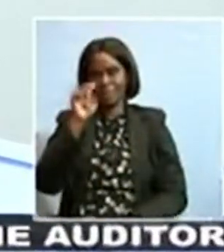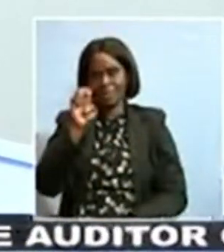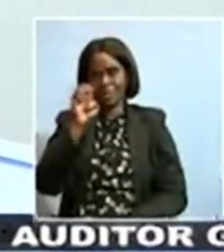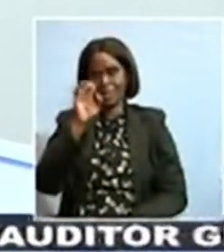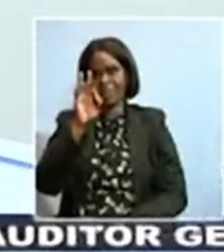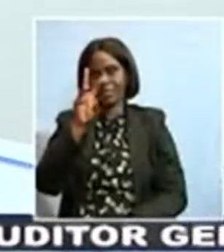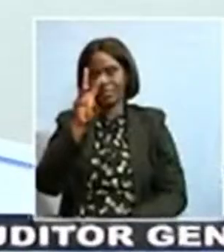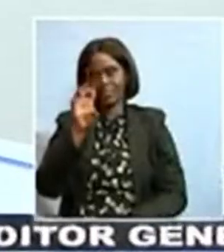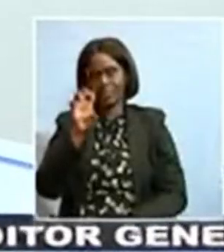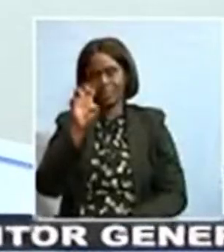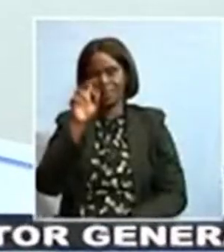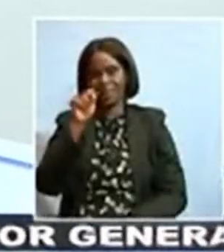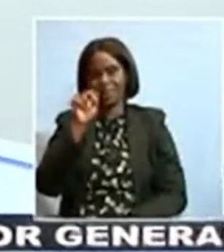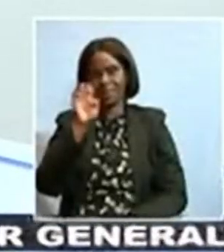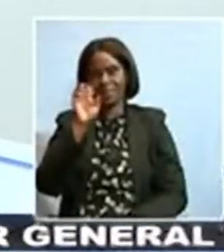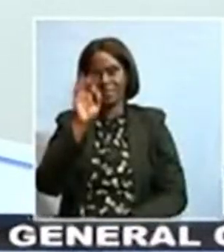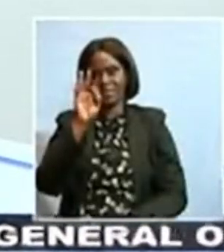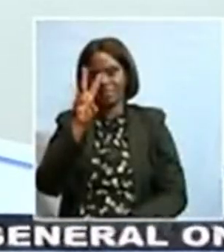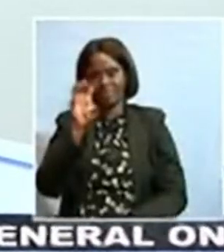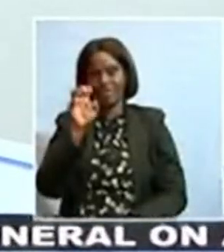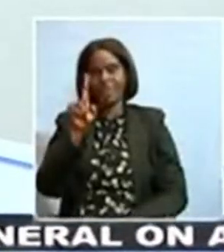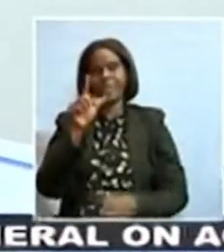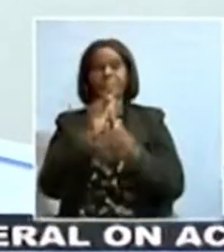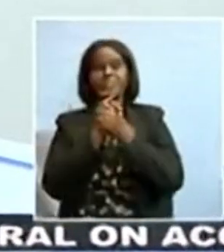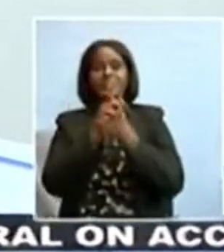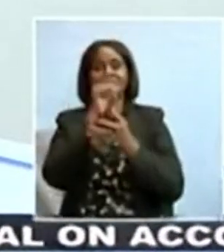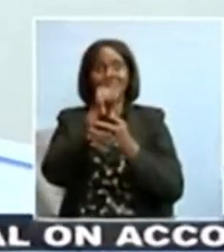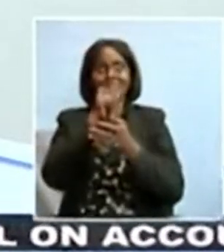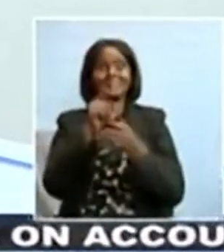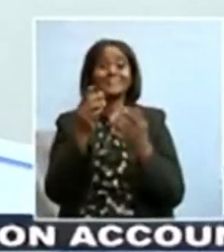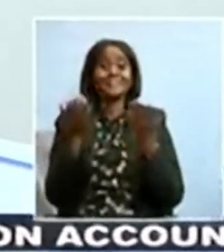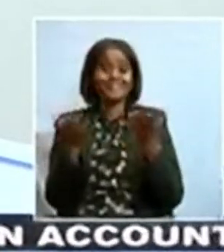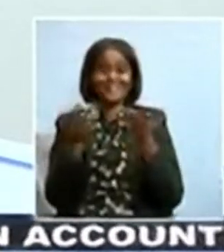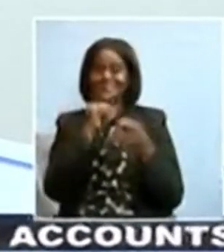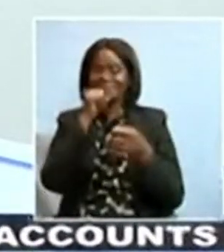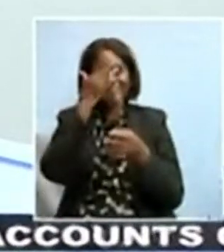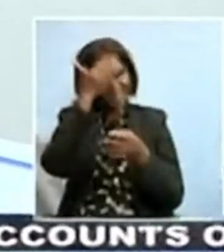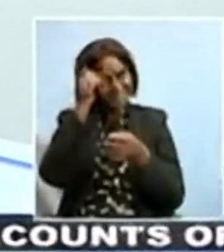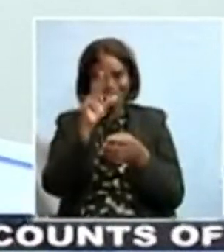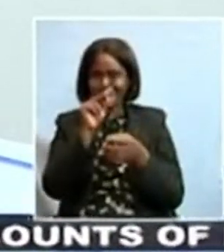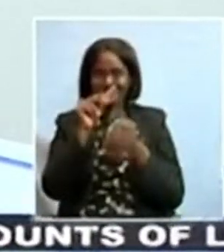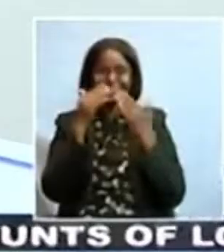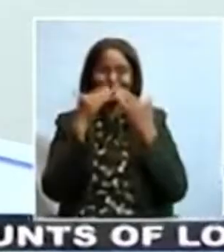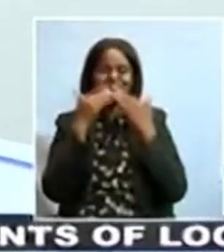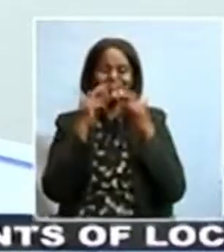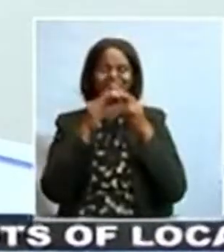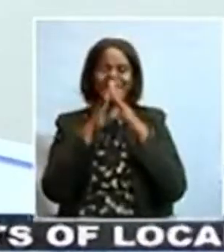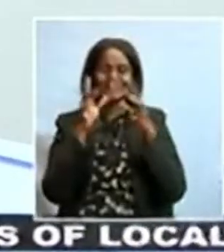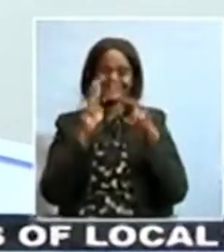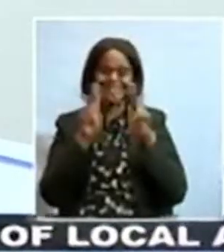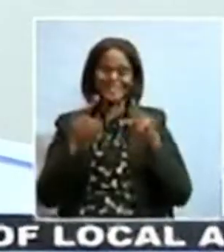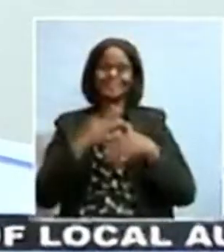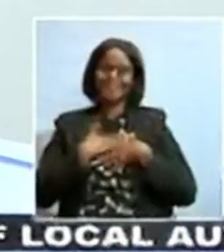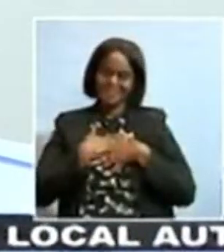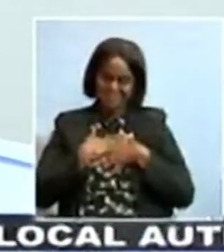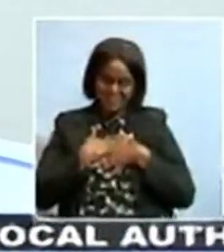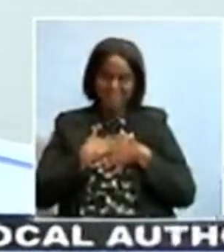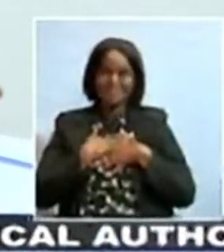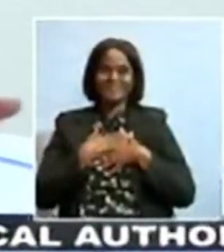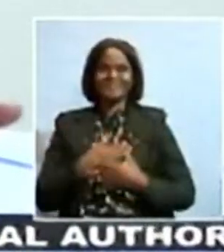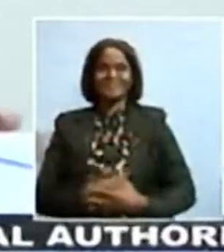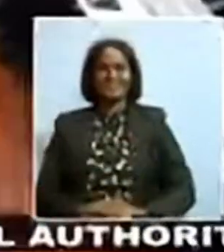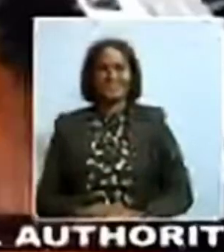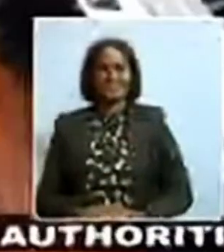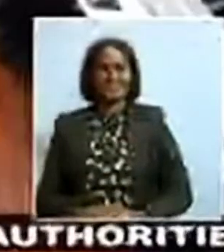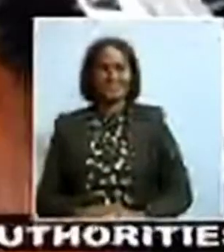Local Government Accounts was greeting you. Don't forget. Thank you, Chair, and much obliged.